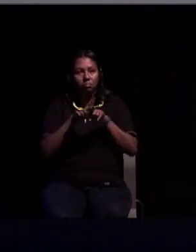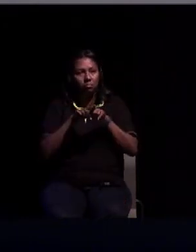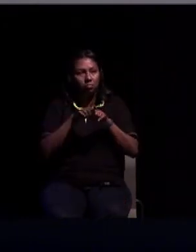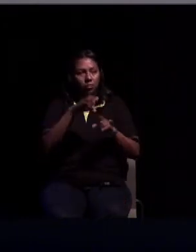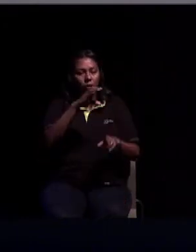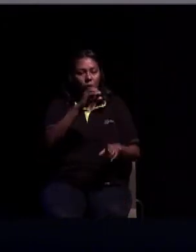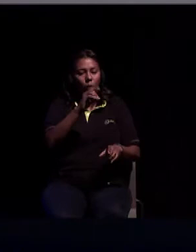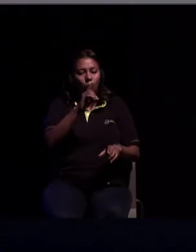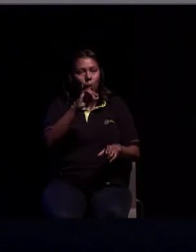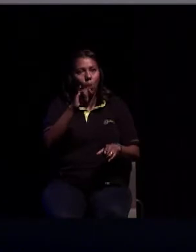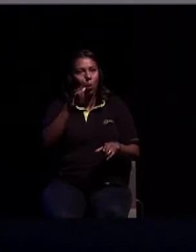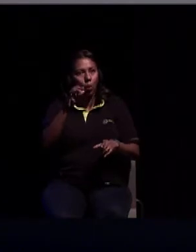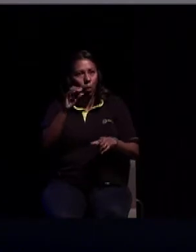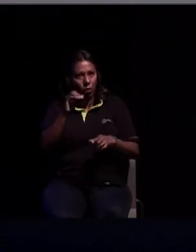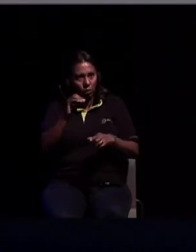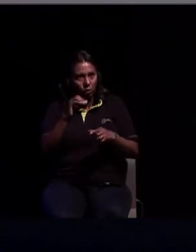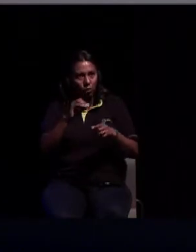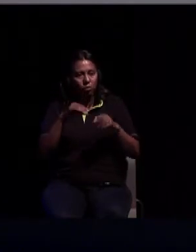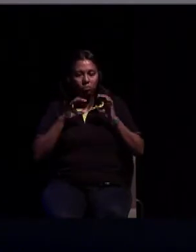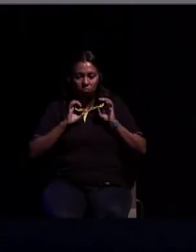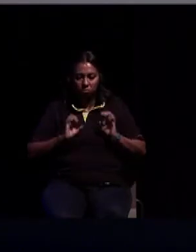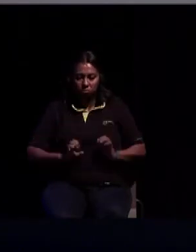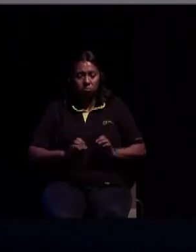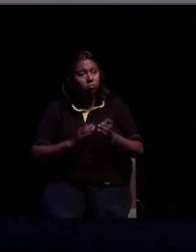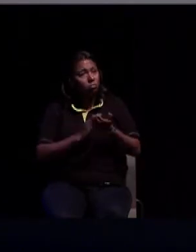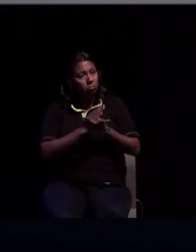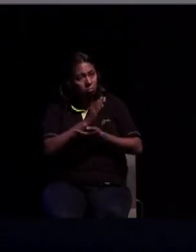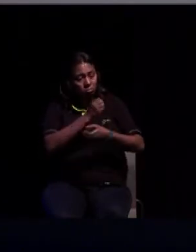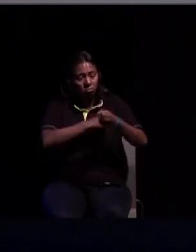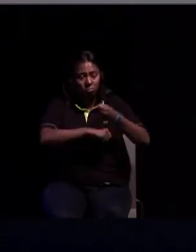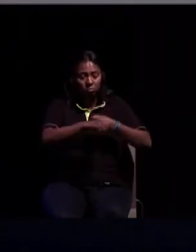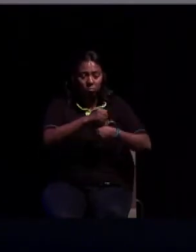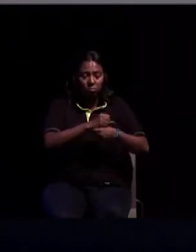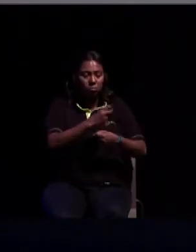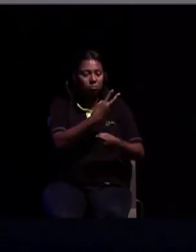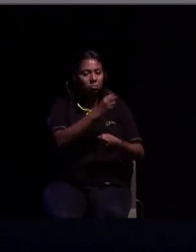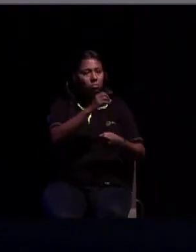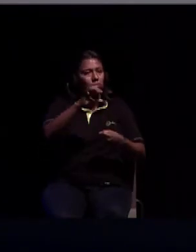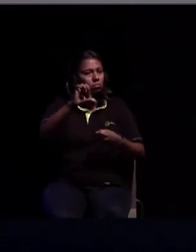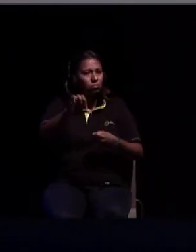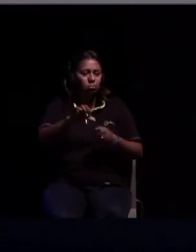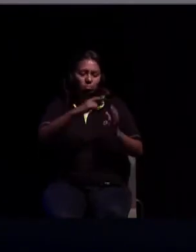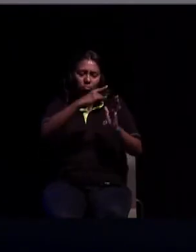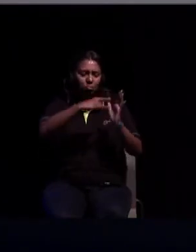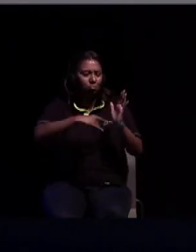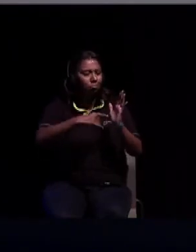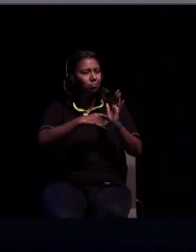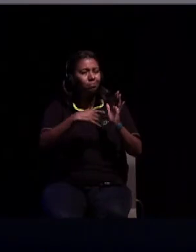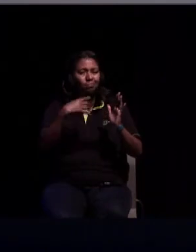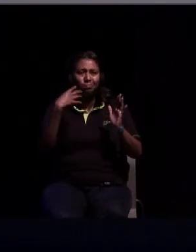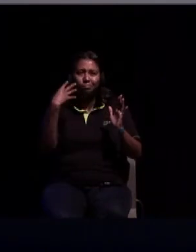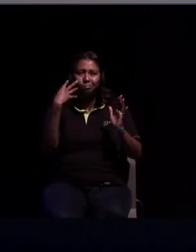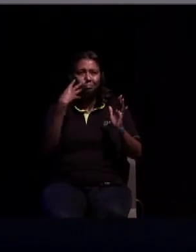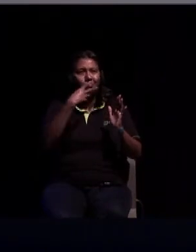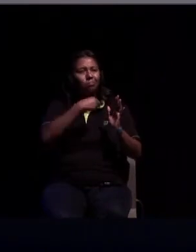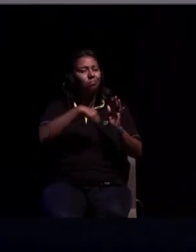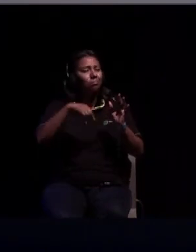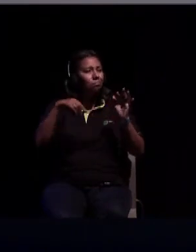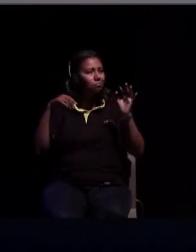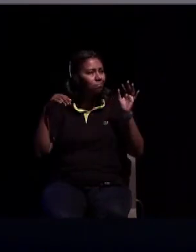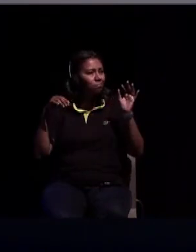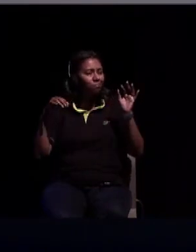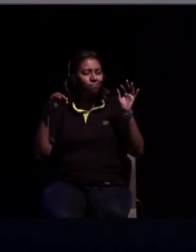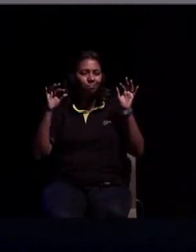passed. It's a beautiful document. It's a wonderful document. It has responsibilities and rights